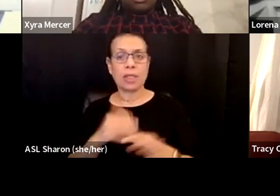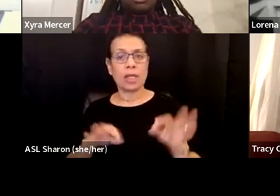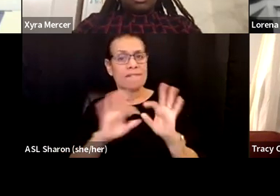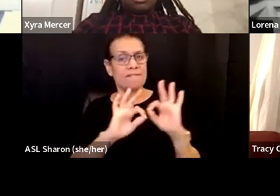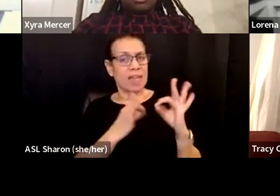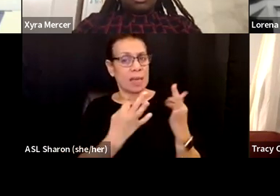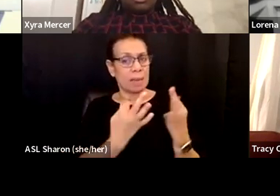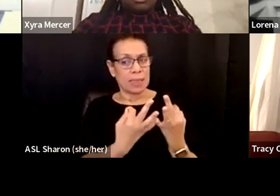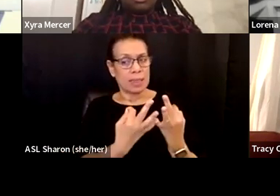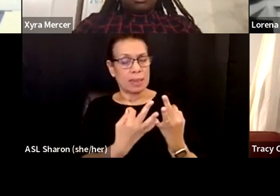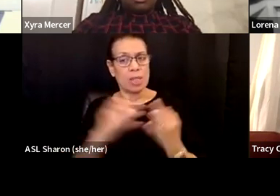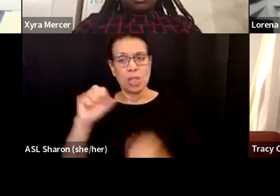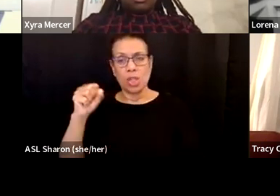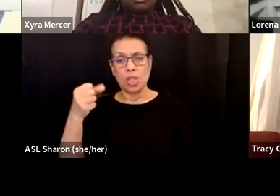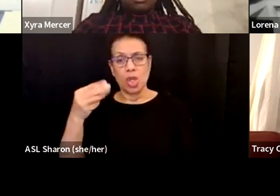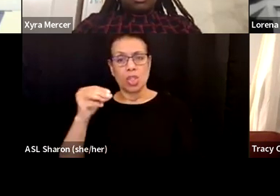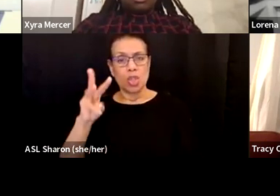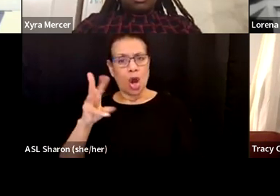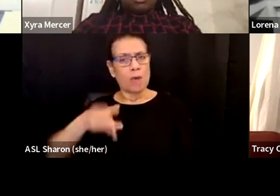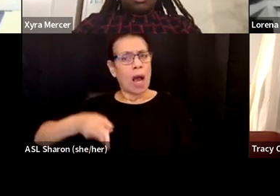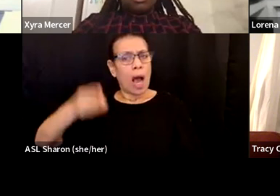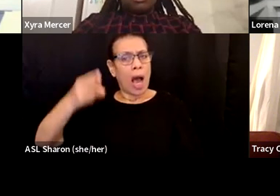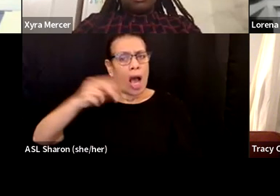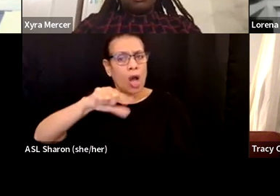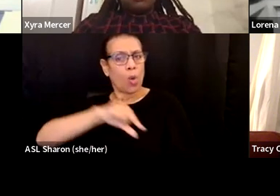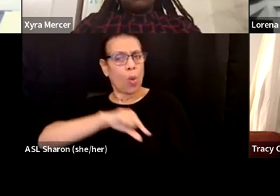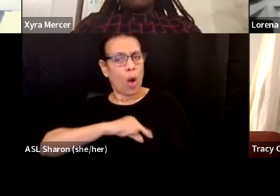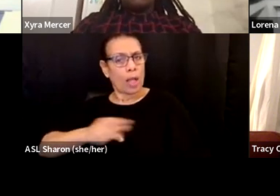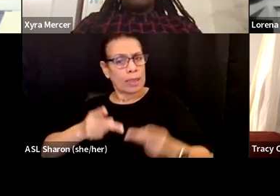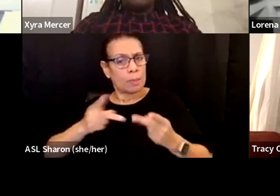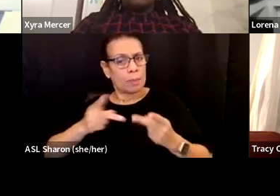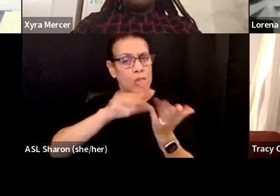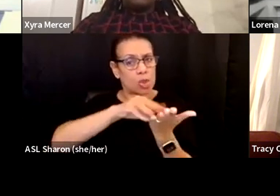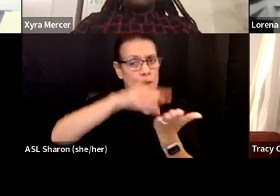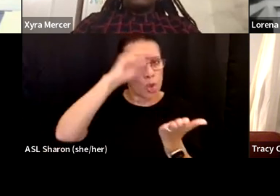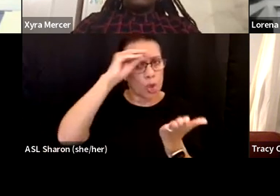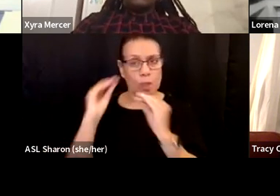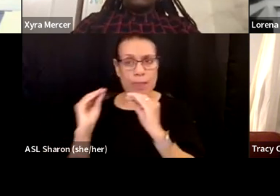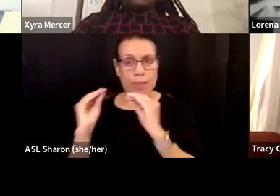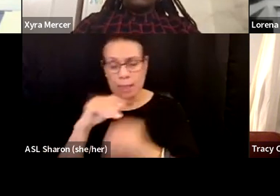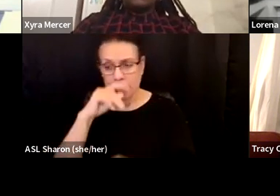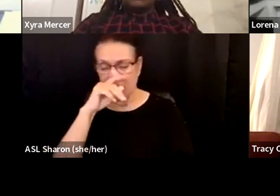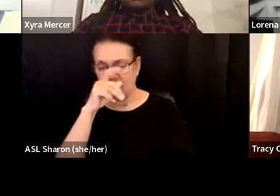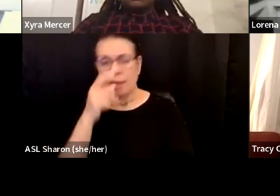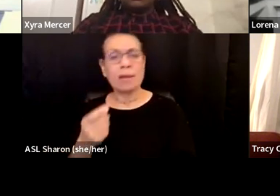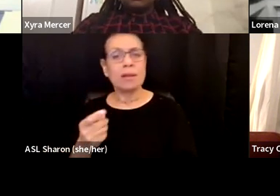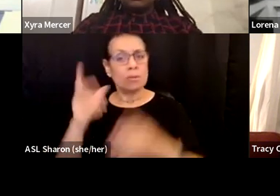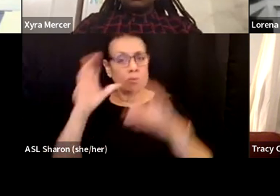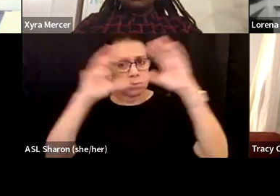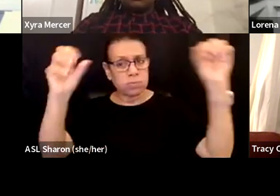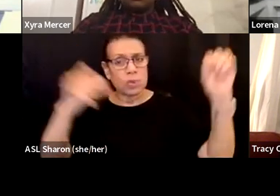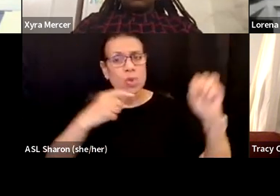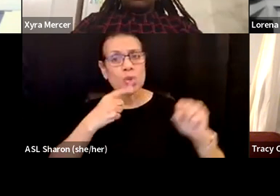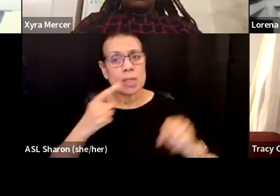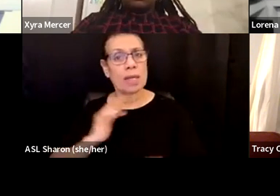families that the shah is a high quality place to teach and learn dr coselius you told us last night at our school site council